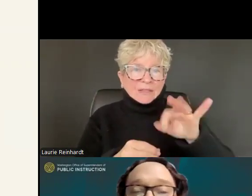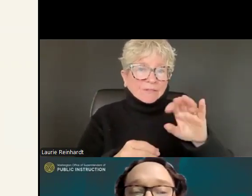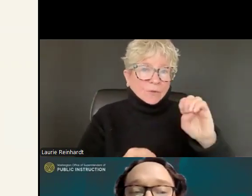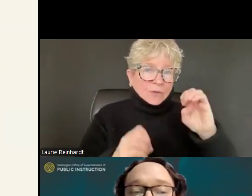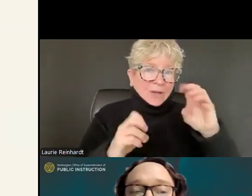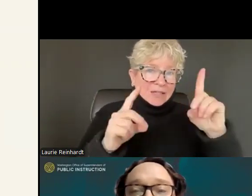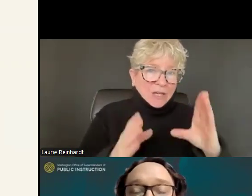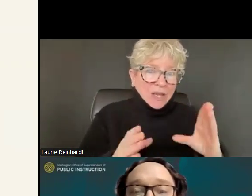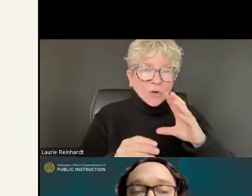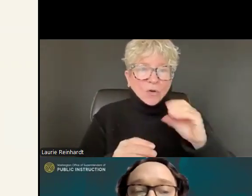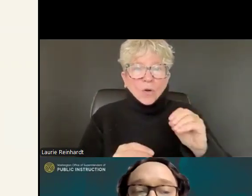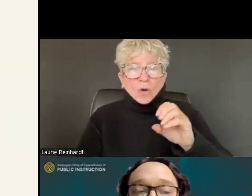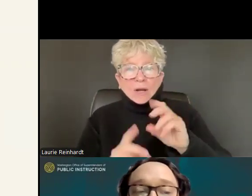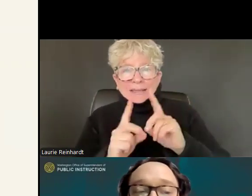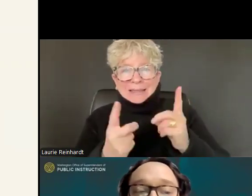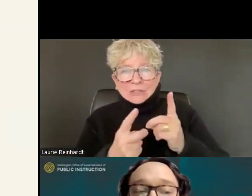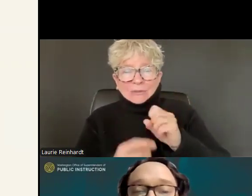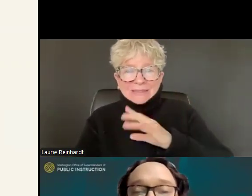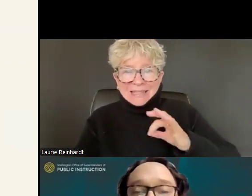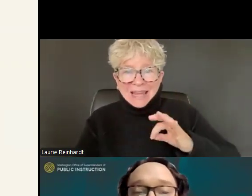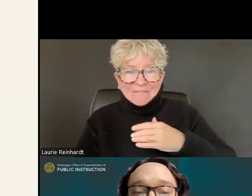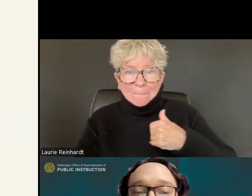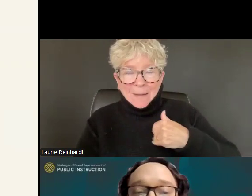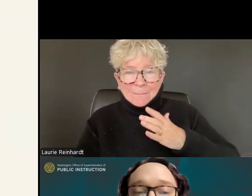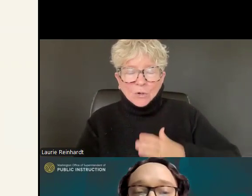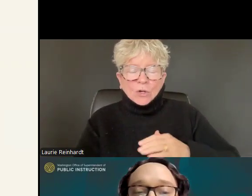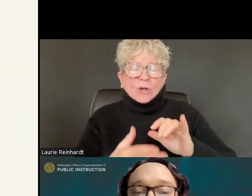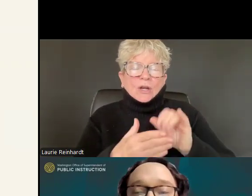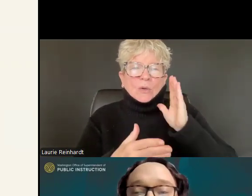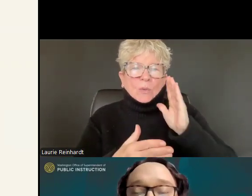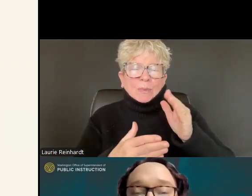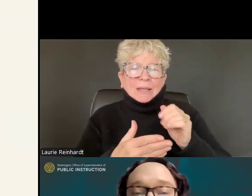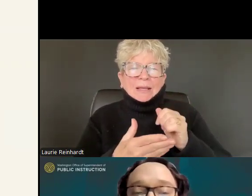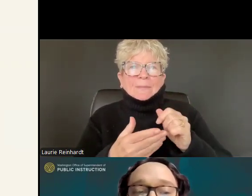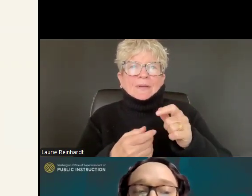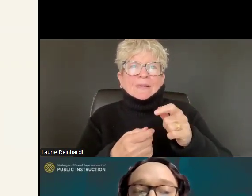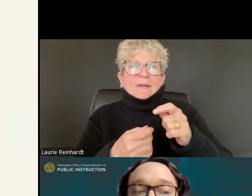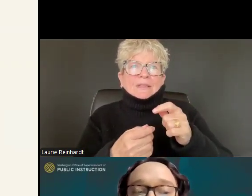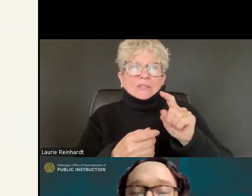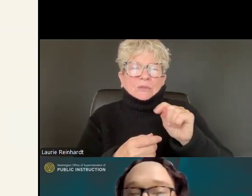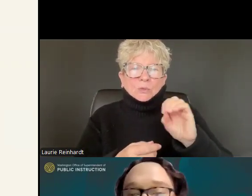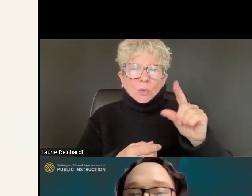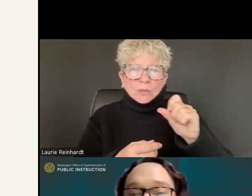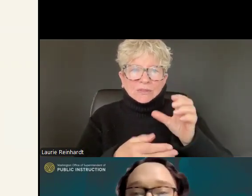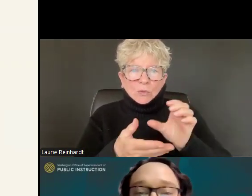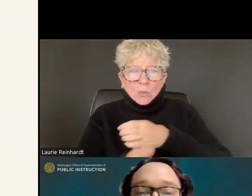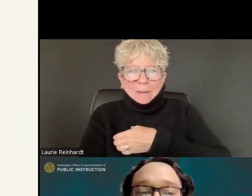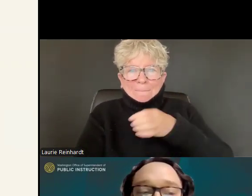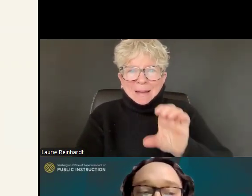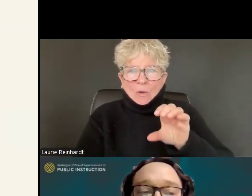staff member, mental health literacy will quickly become interchangeable tools for empowering students in the classroom and